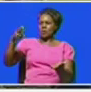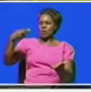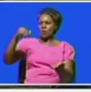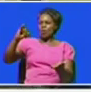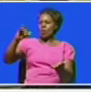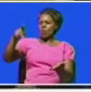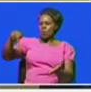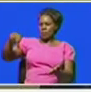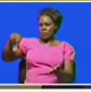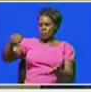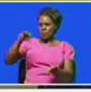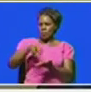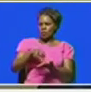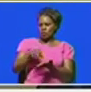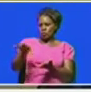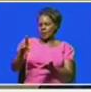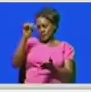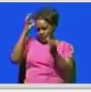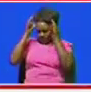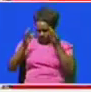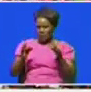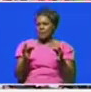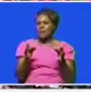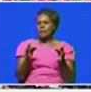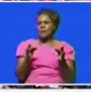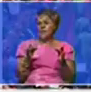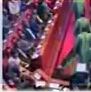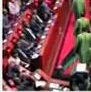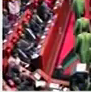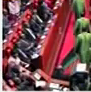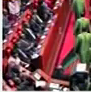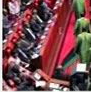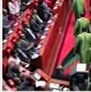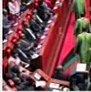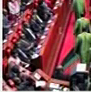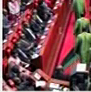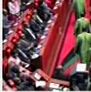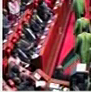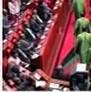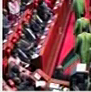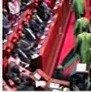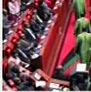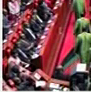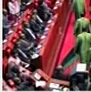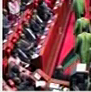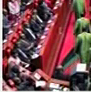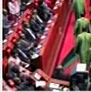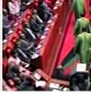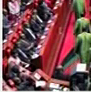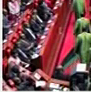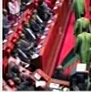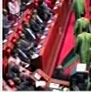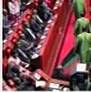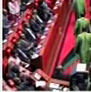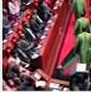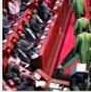the position that the party settled on. In the National Assembly, ODM has 62 members elected